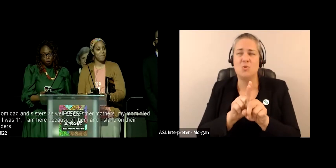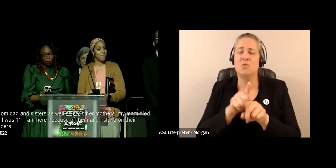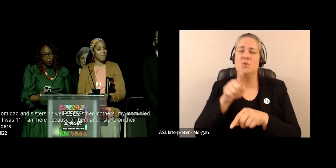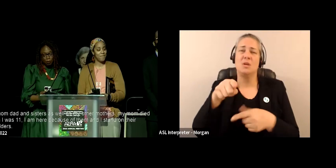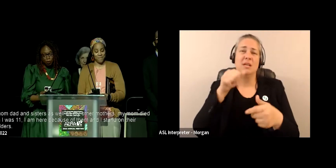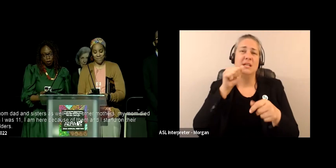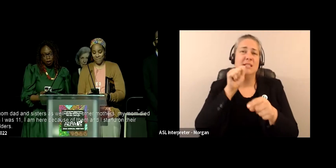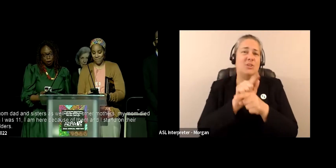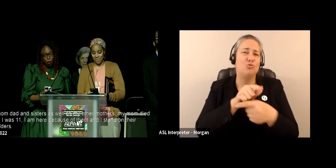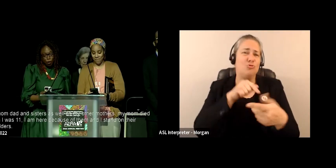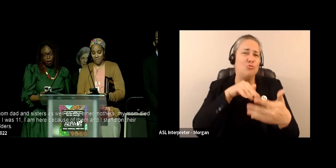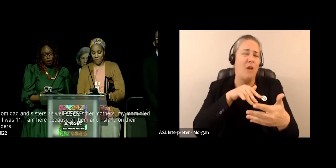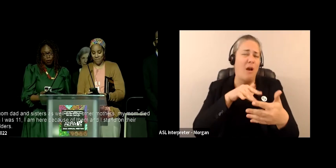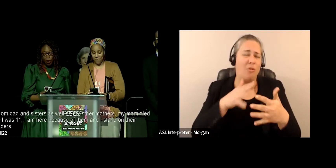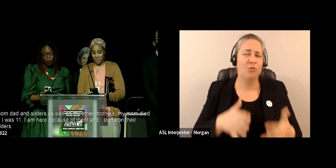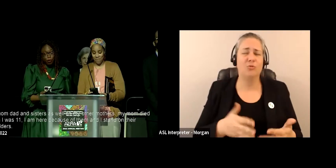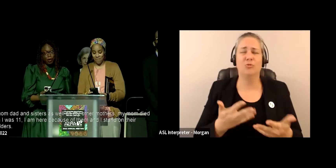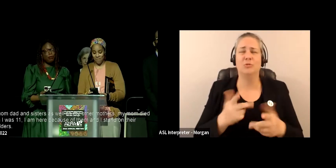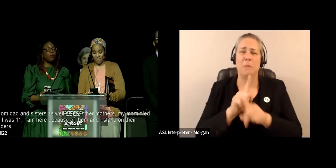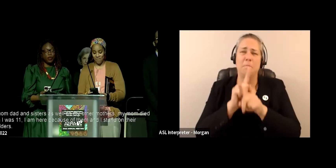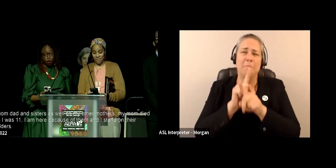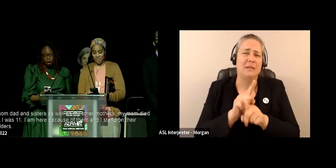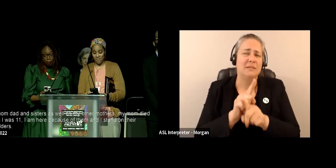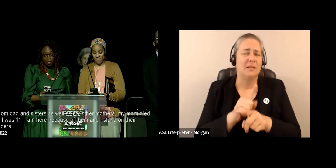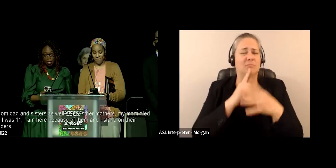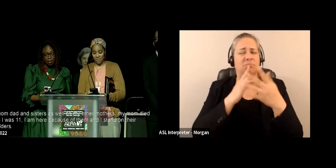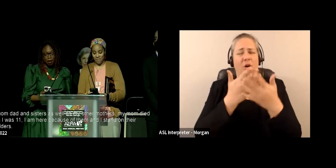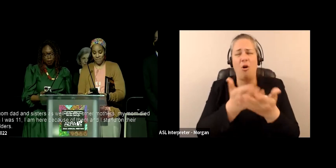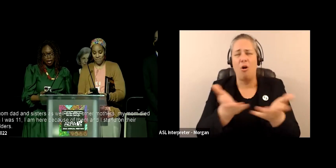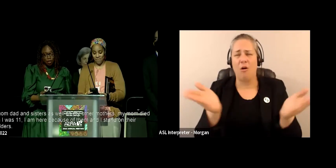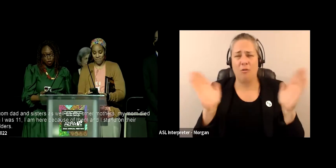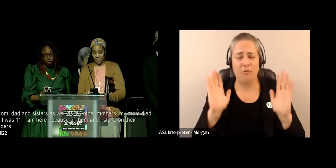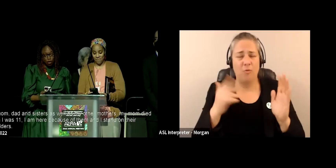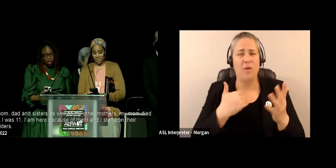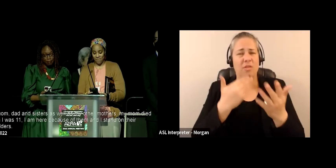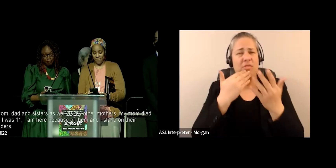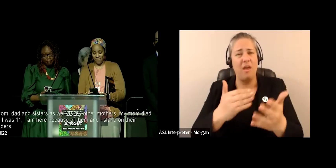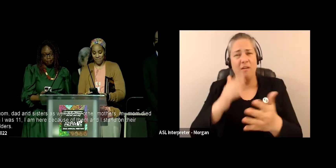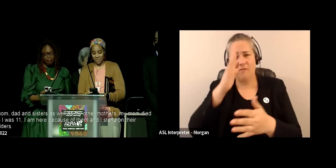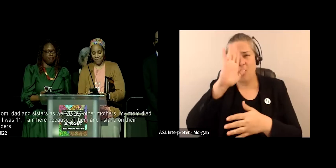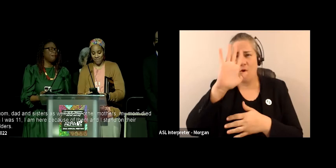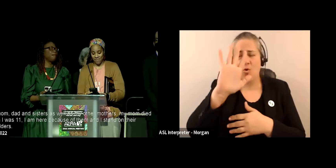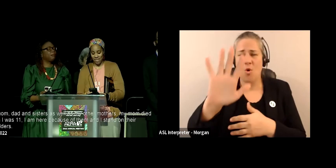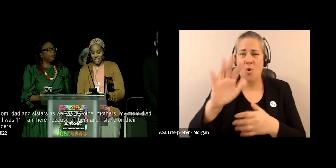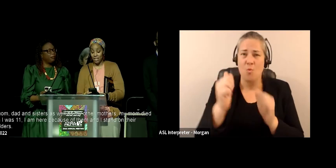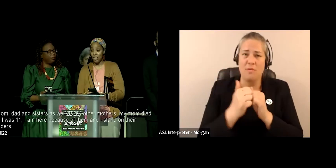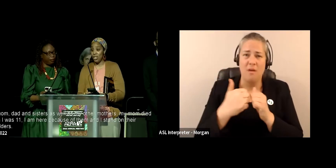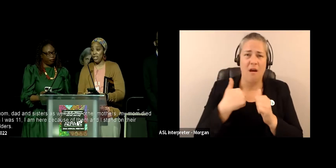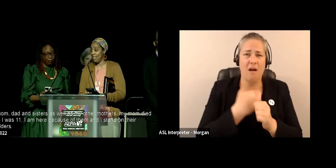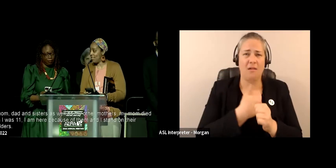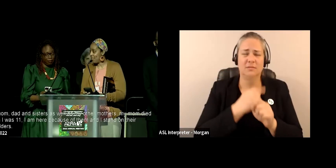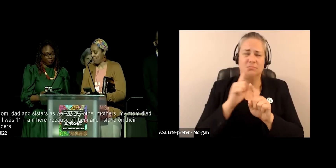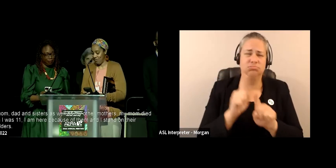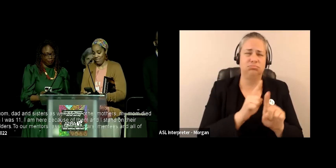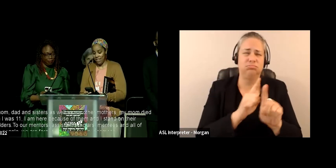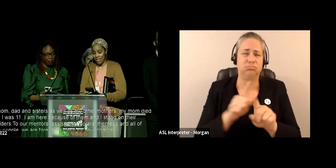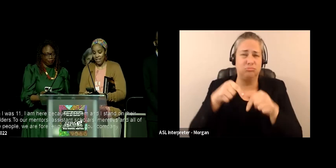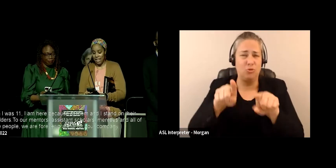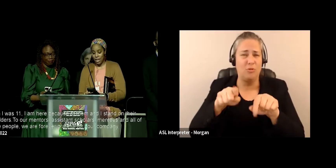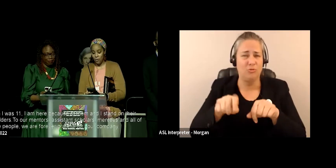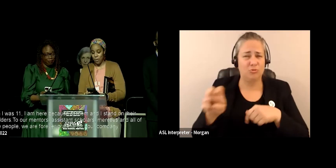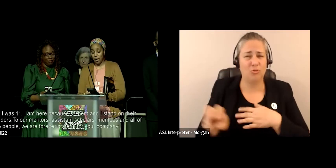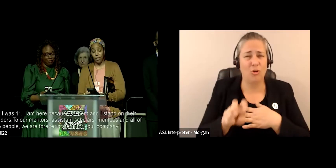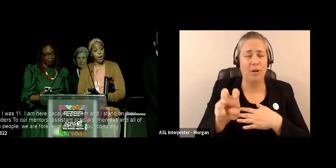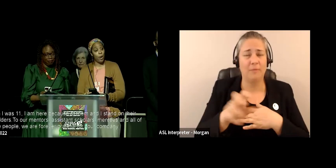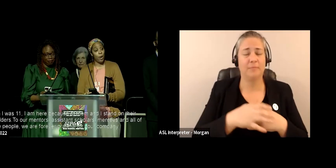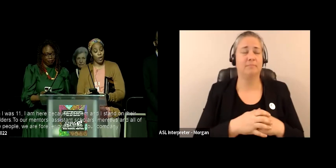all of those people, we are forever grateful for your company and this journey. To Janice,